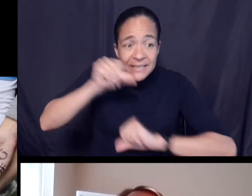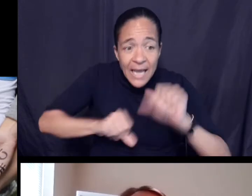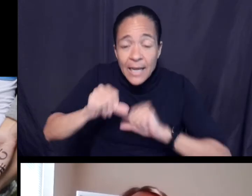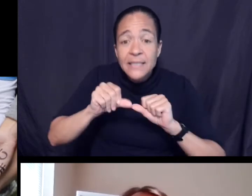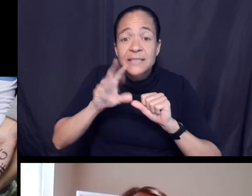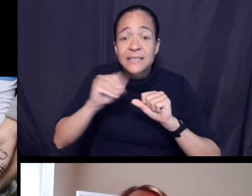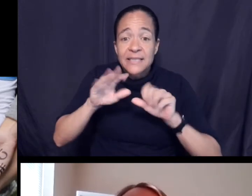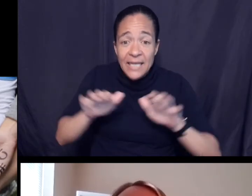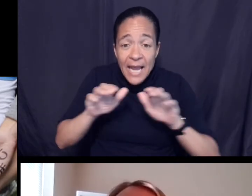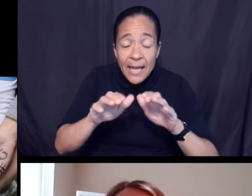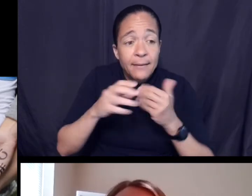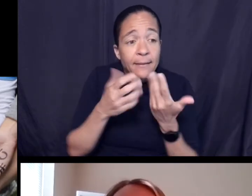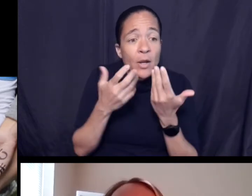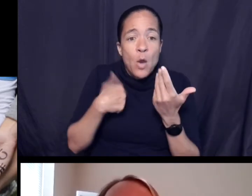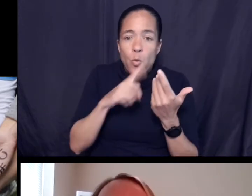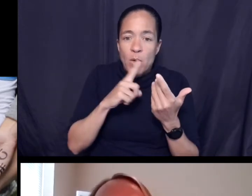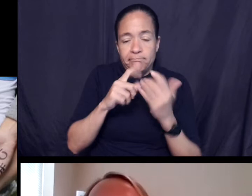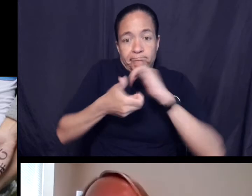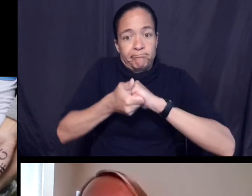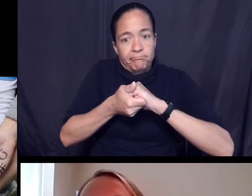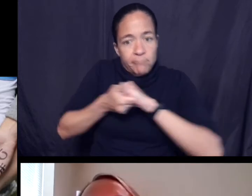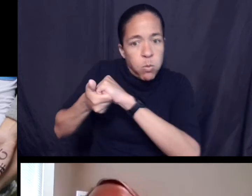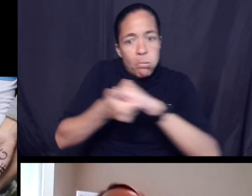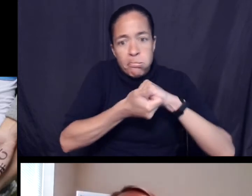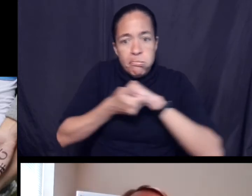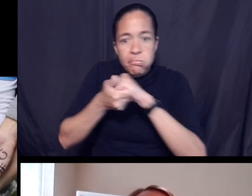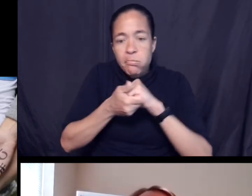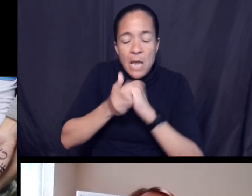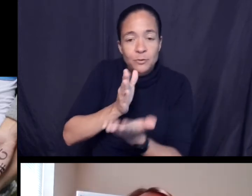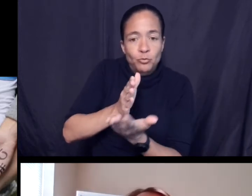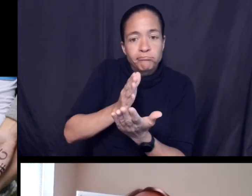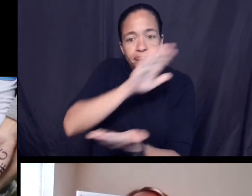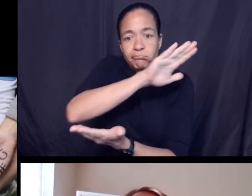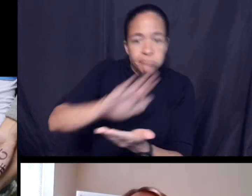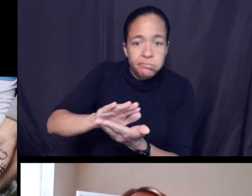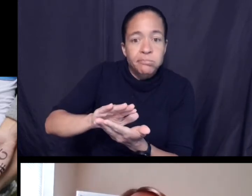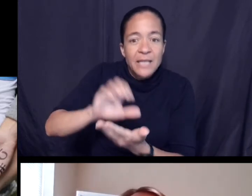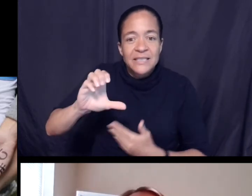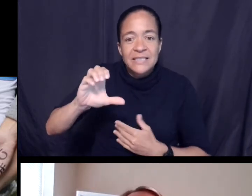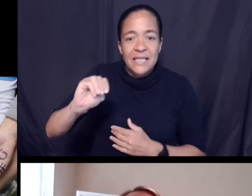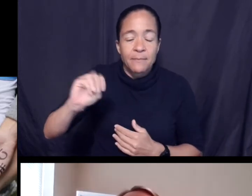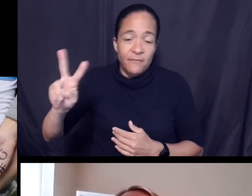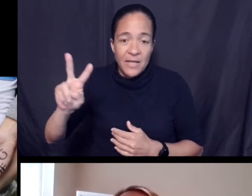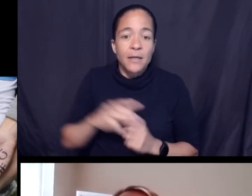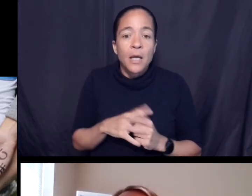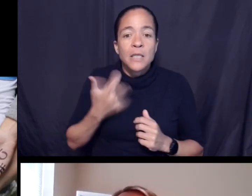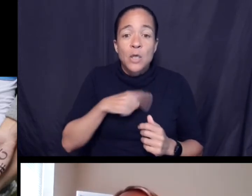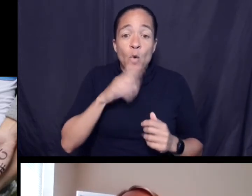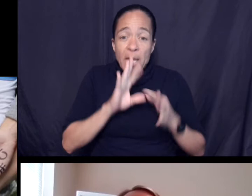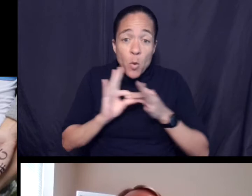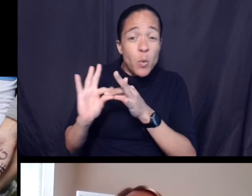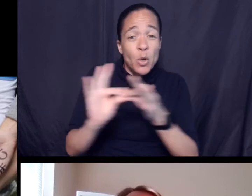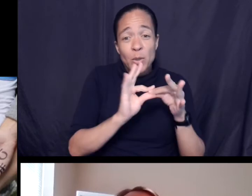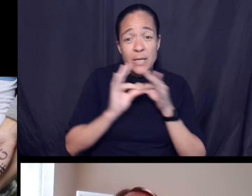And we're working collaboratively to stop CMV. So we're all working together. We have the same goal. There's a lot of